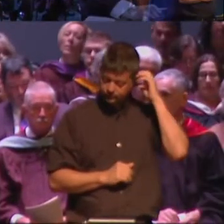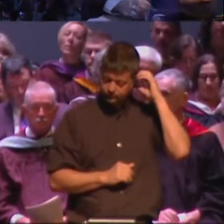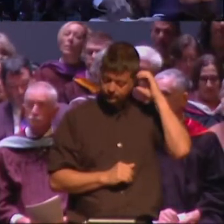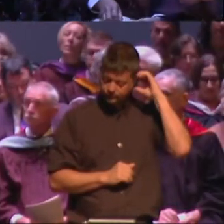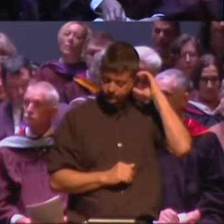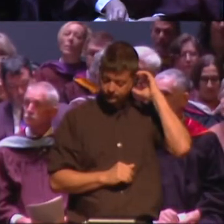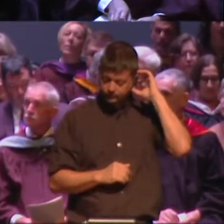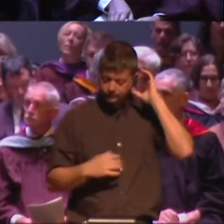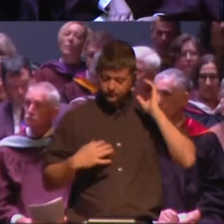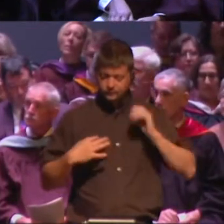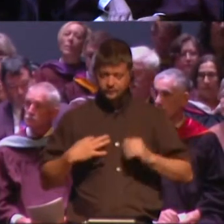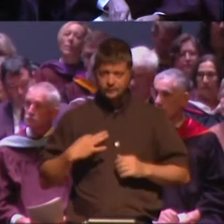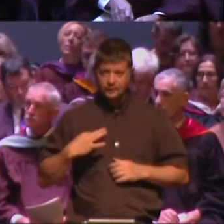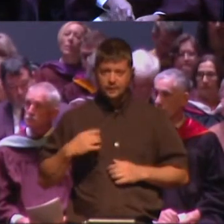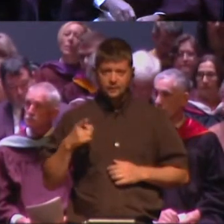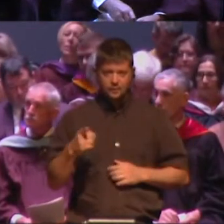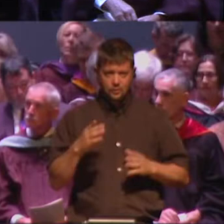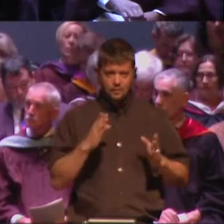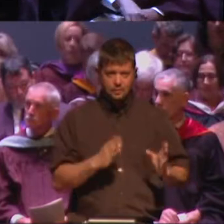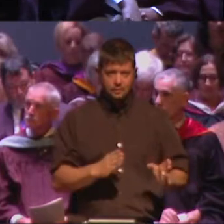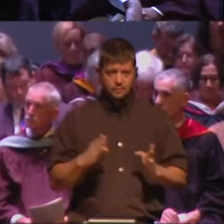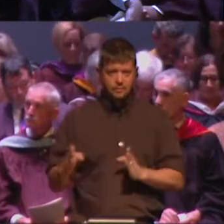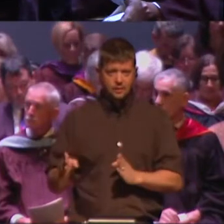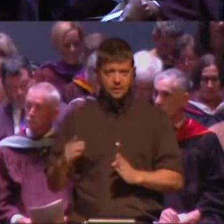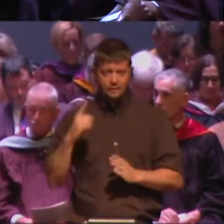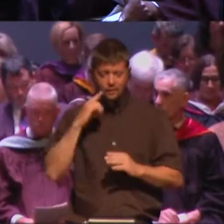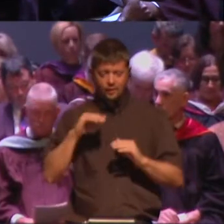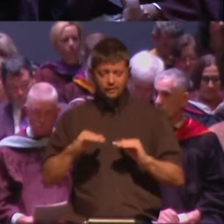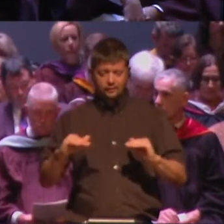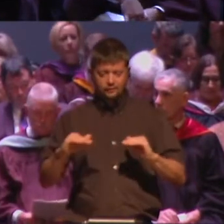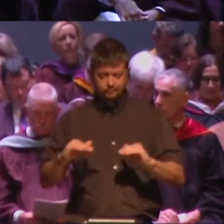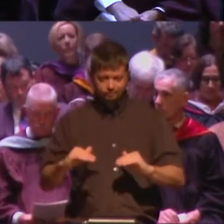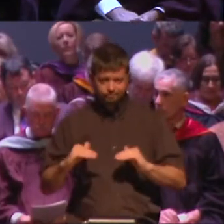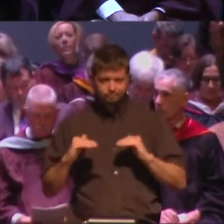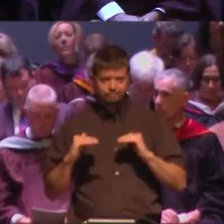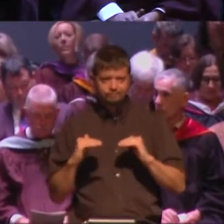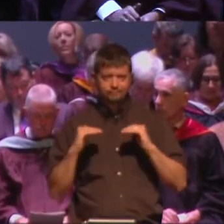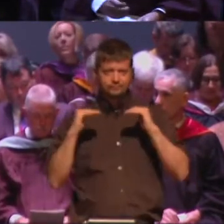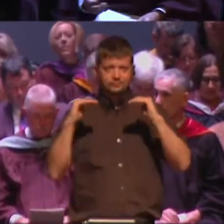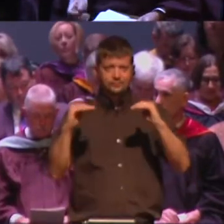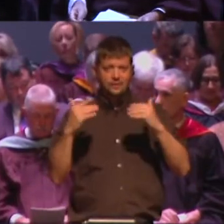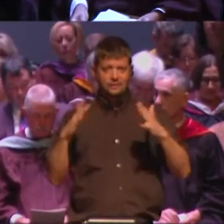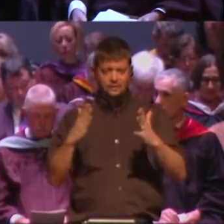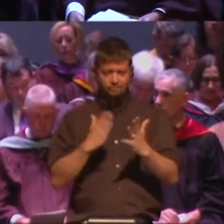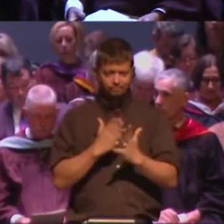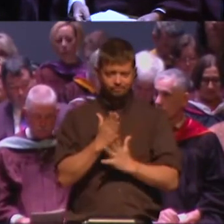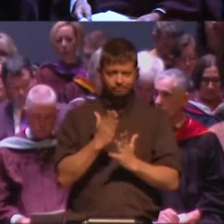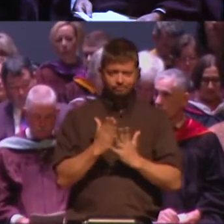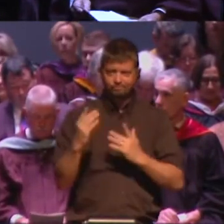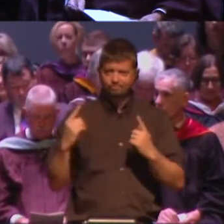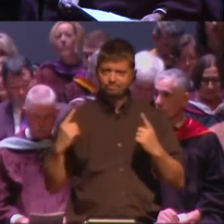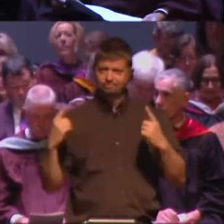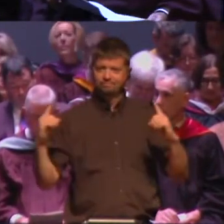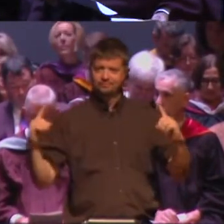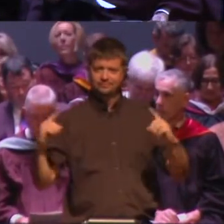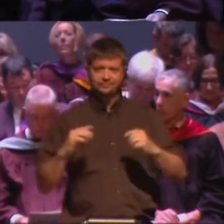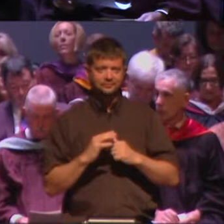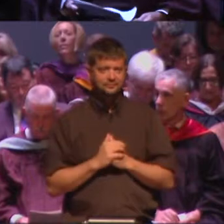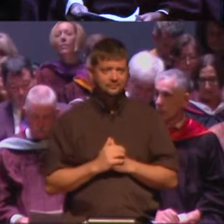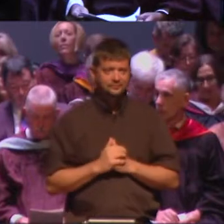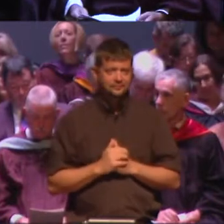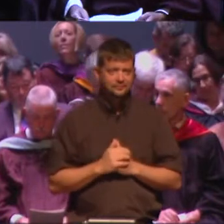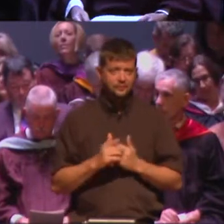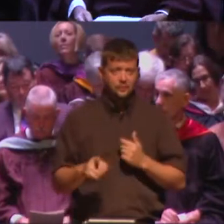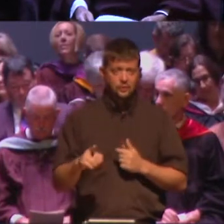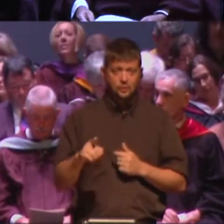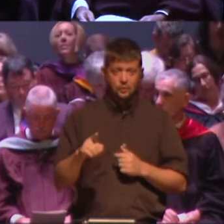Candidates, you have prepared for the next stage in your lives by completing a prescribed program of study. Whether you